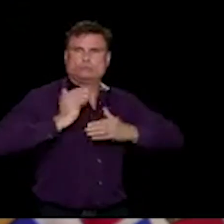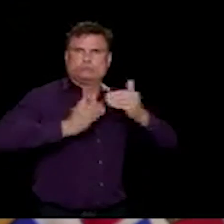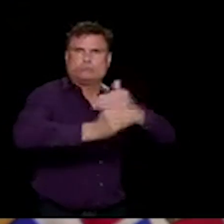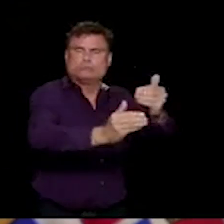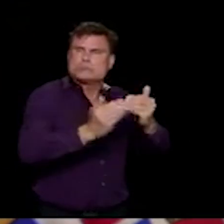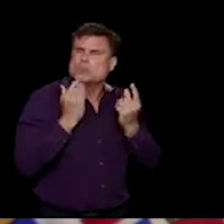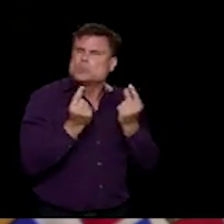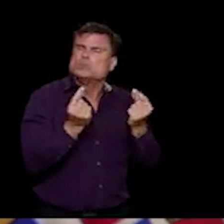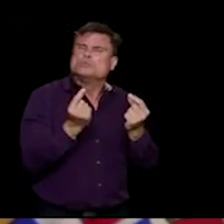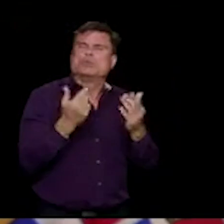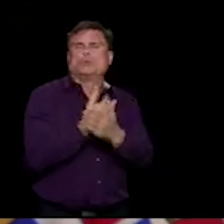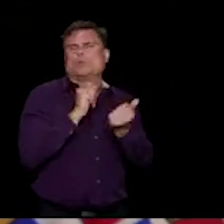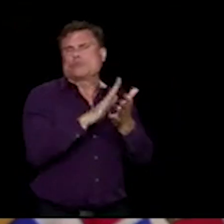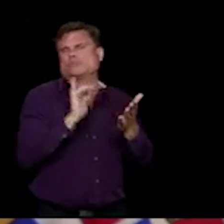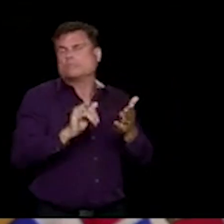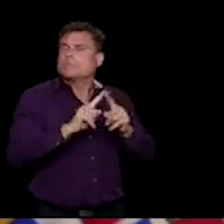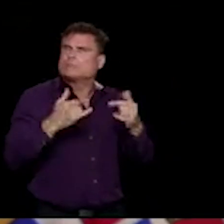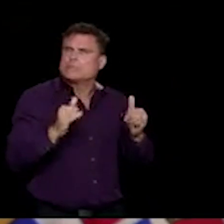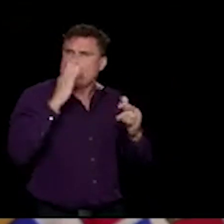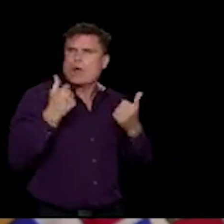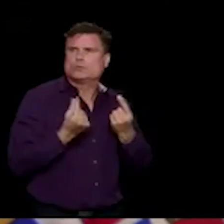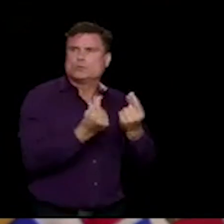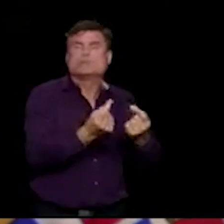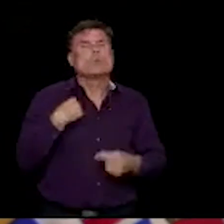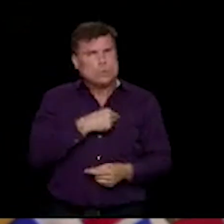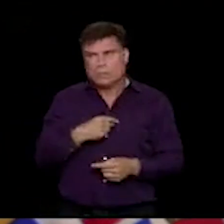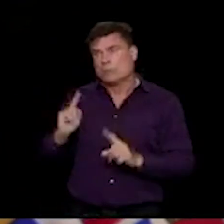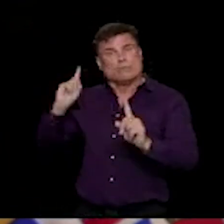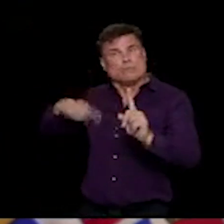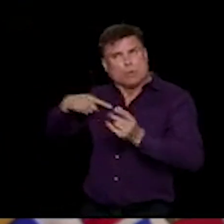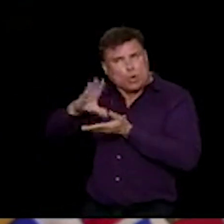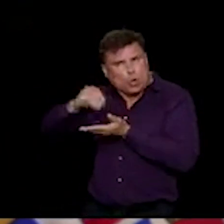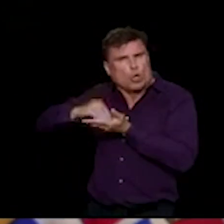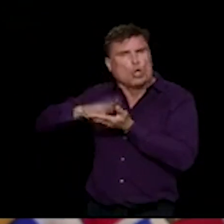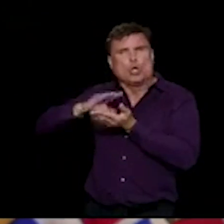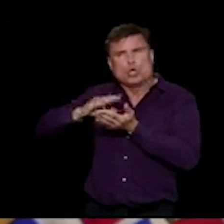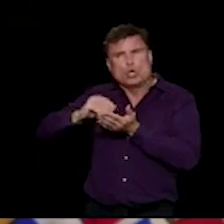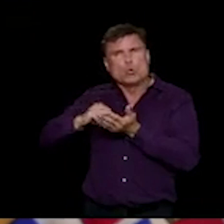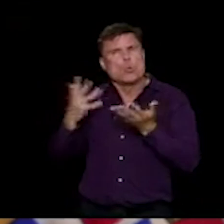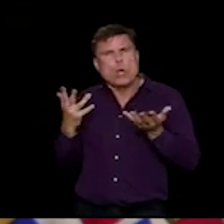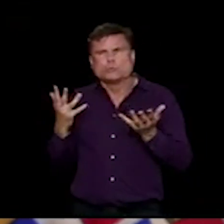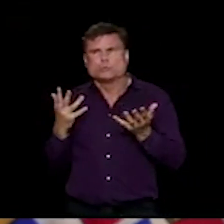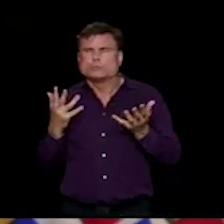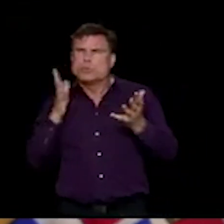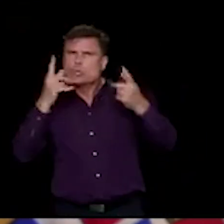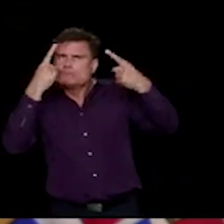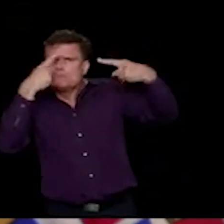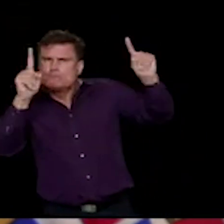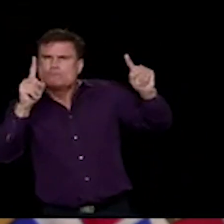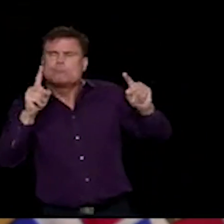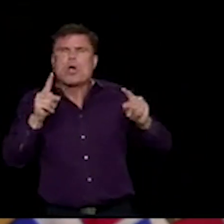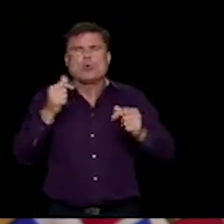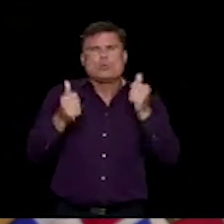work and what things aren't going to work, and that's been what has helped us to develop this framework, as well as learning